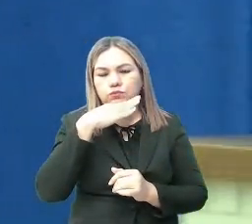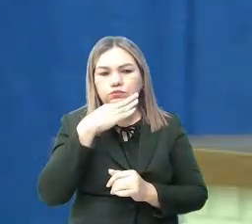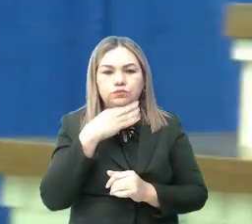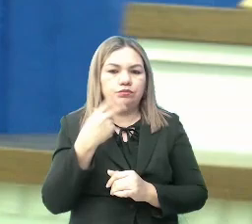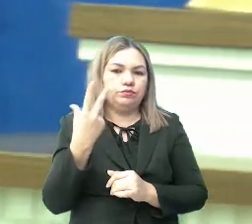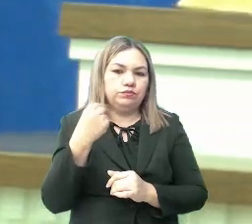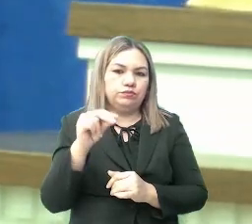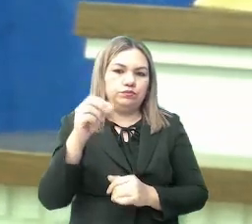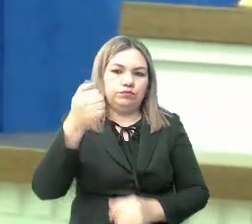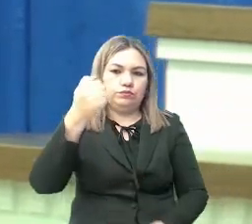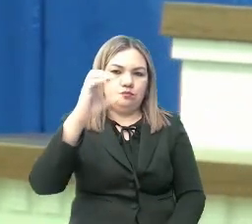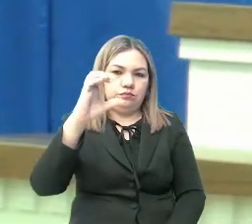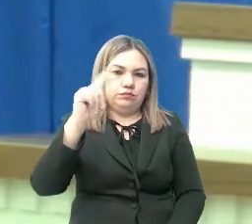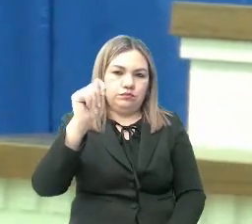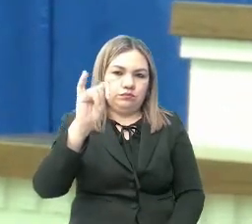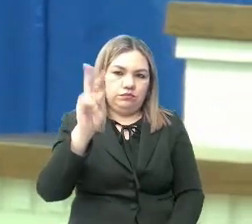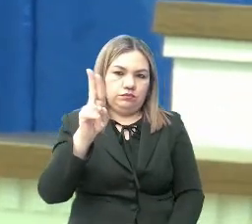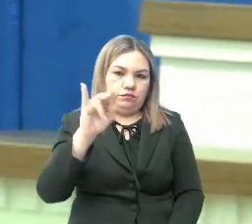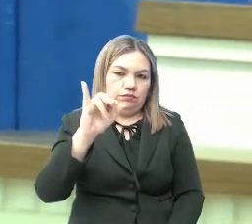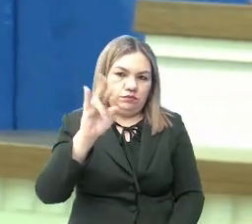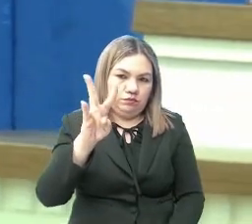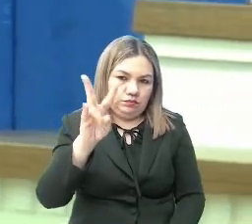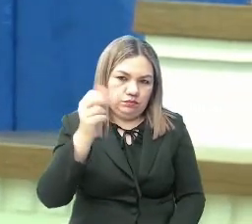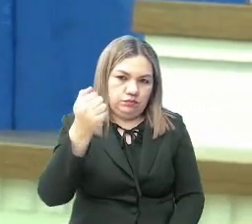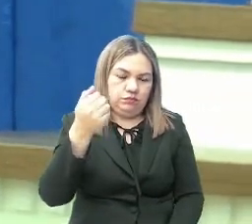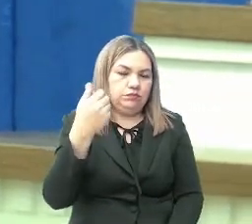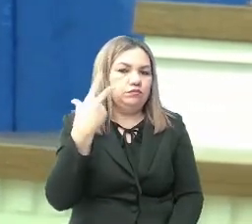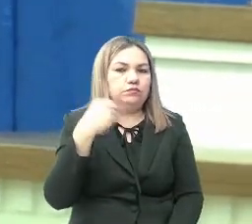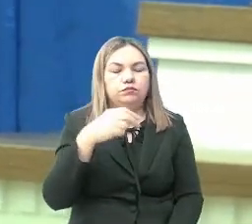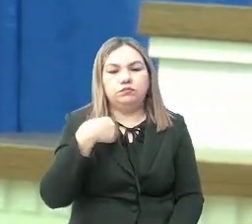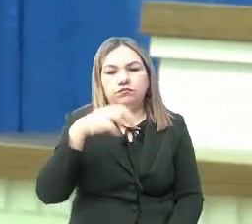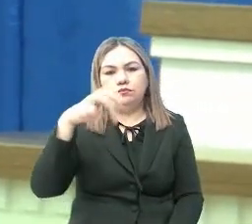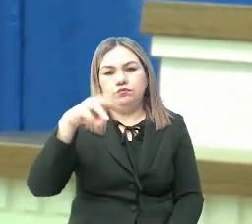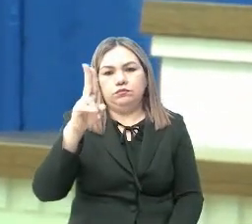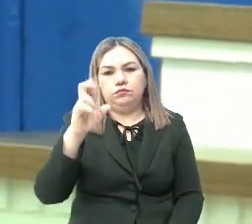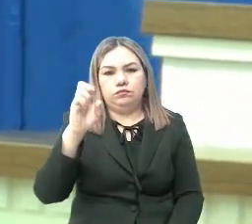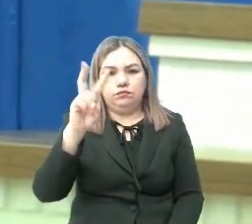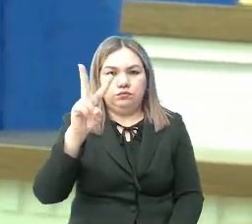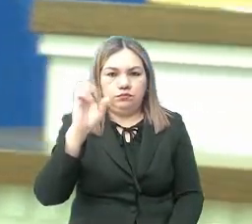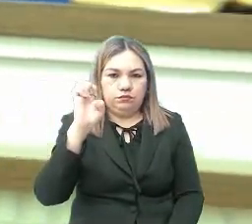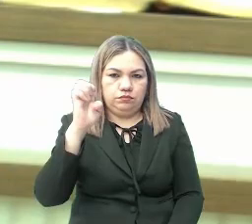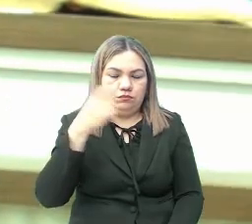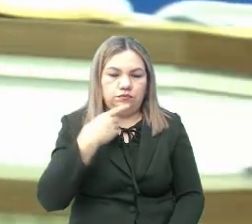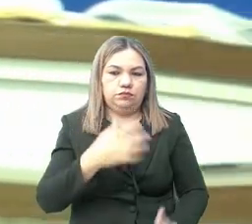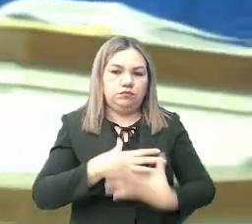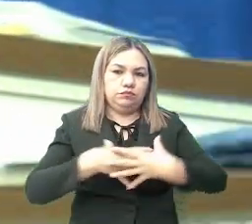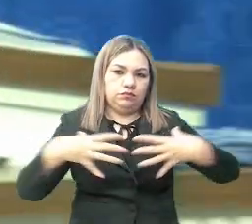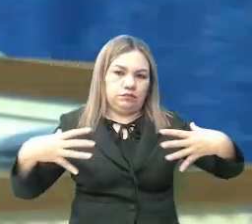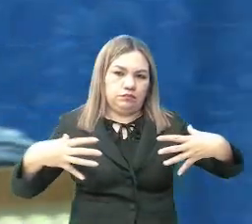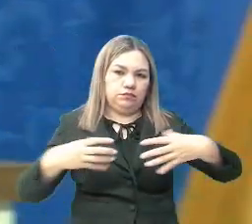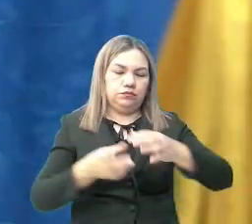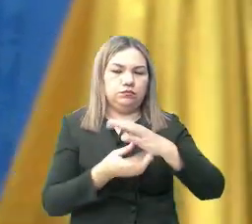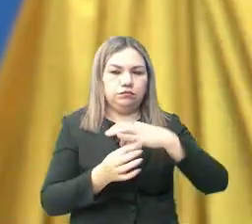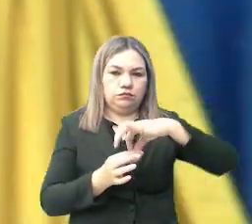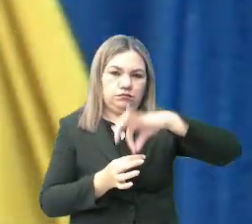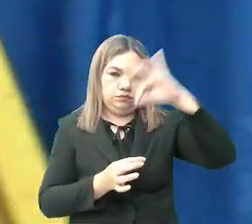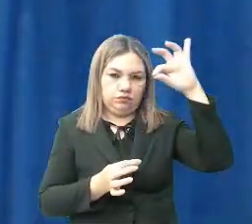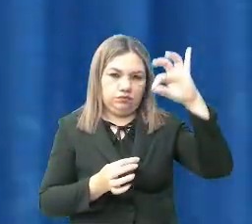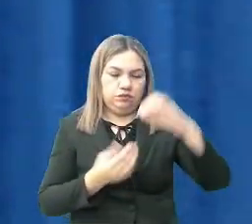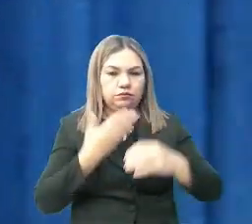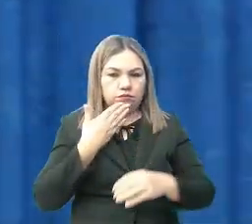of prophecy, but they never activated, they never moved in the prophecy? So what they did was fatten their